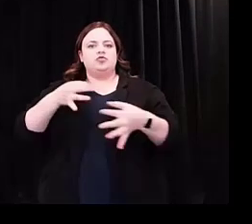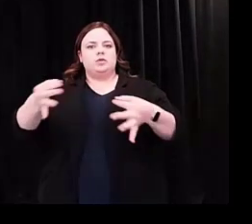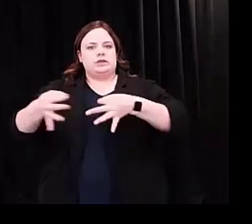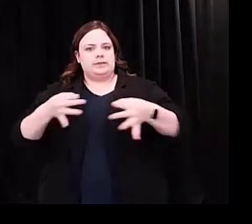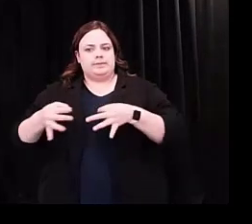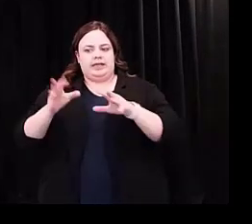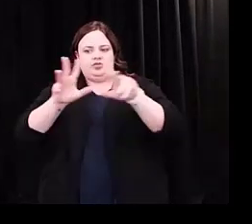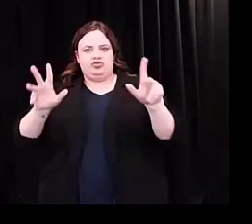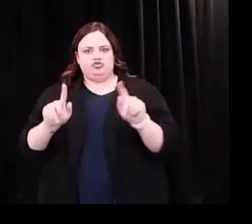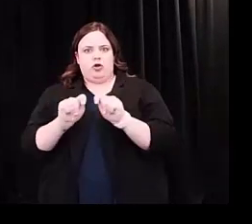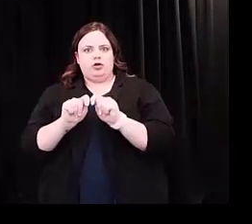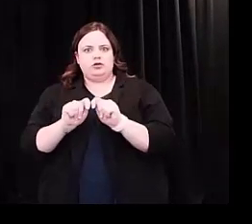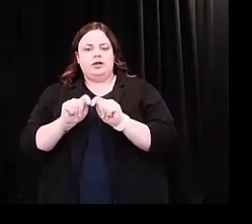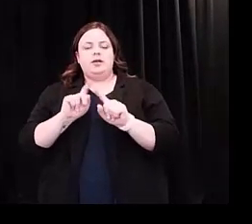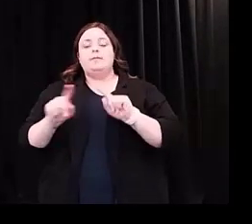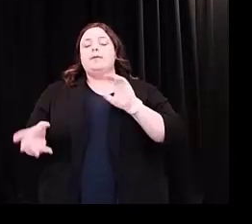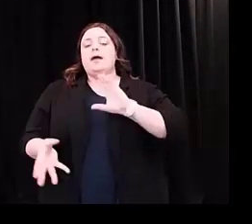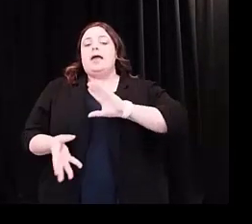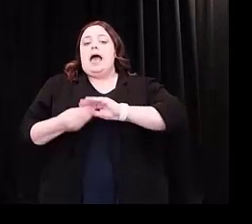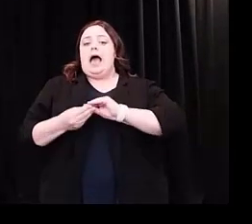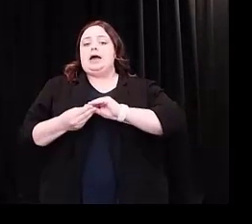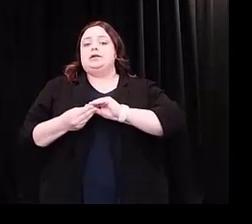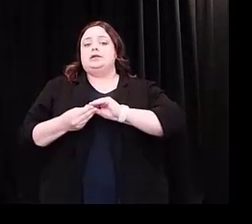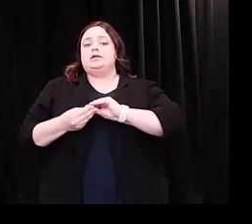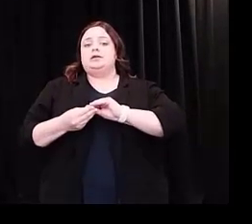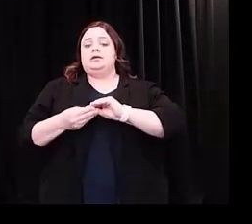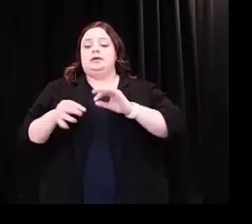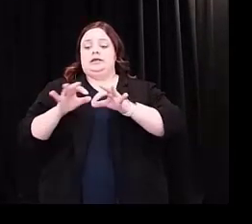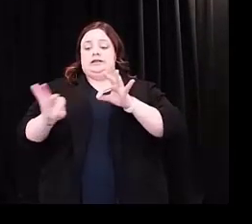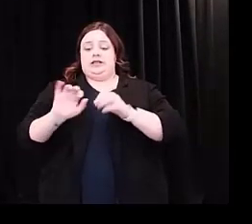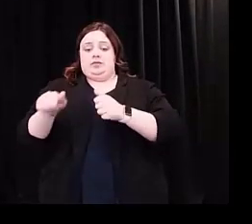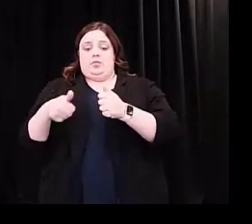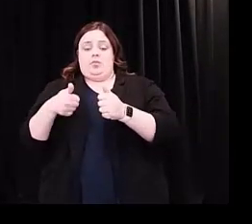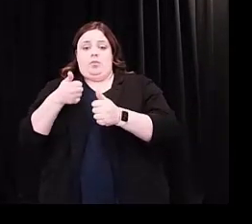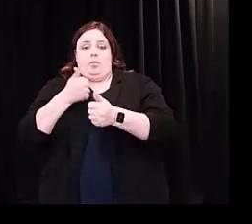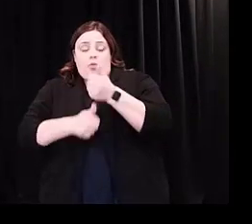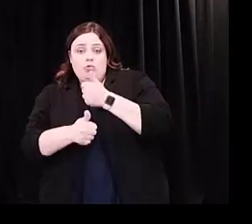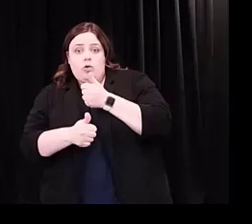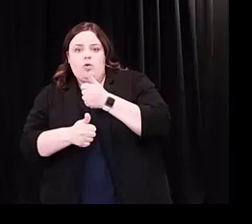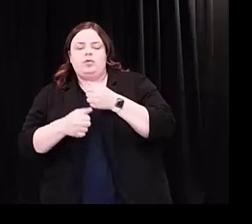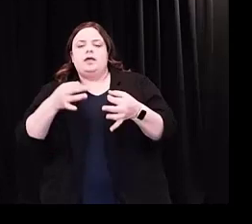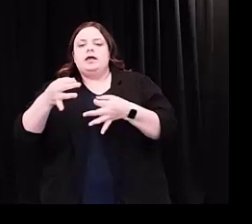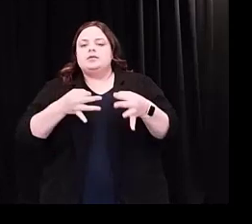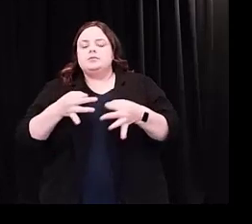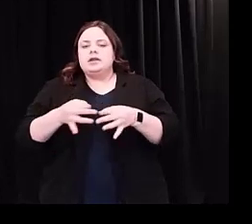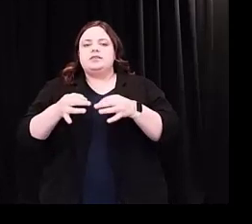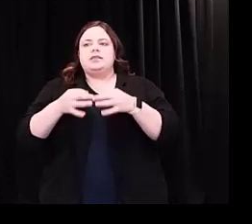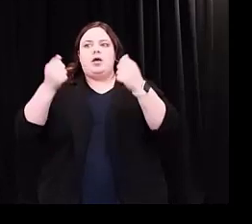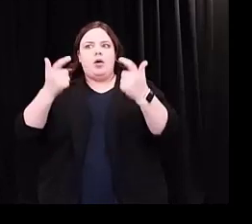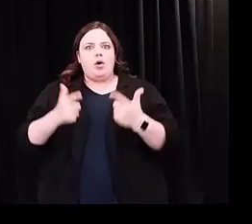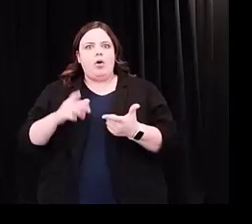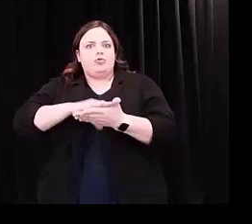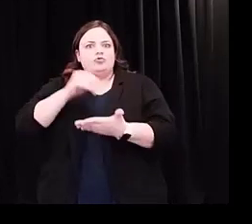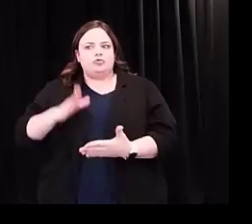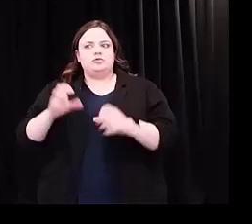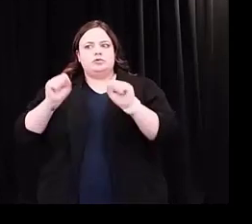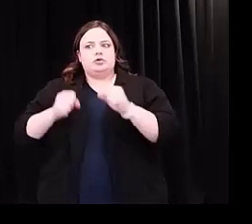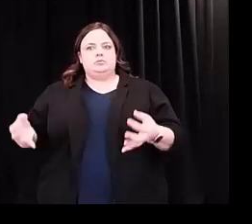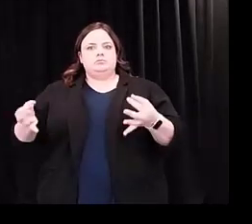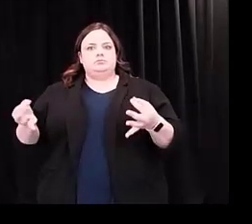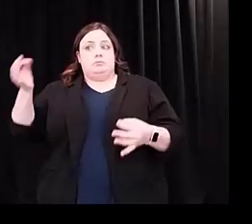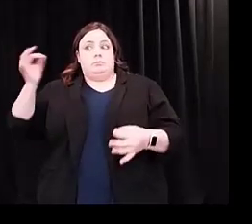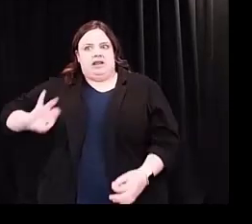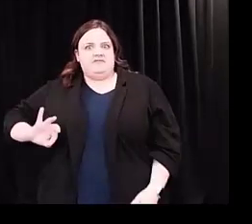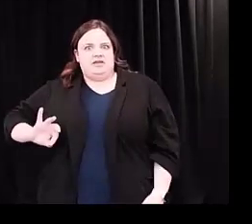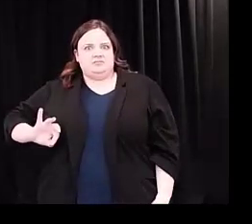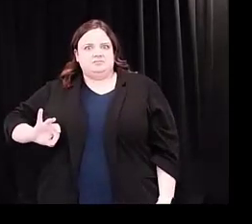chart, but he added text below the chart that actually explained it in a way that all students could benefit from it,